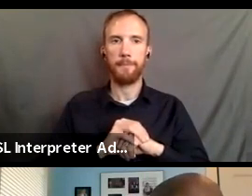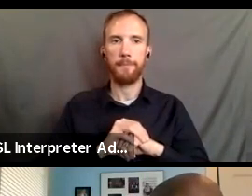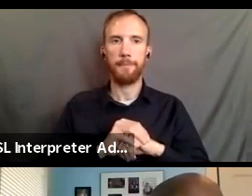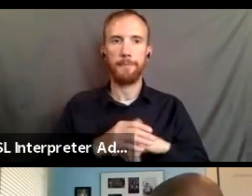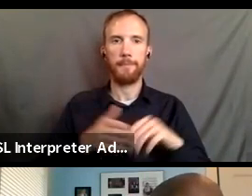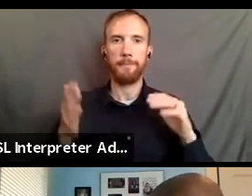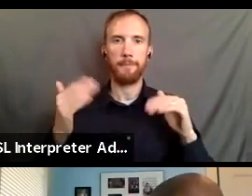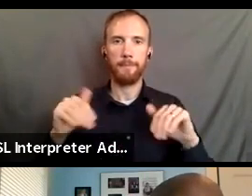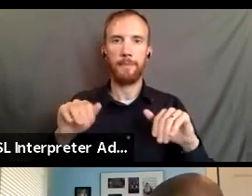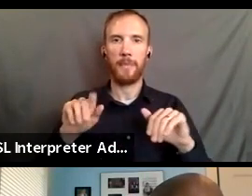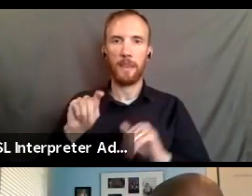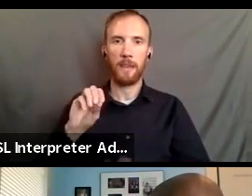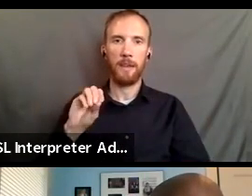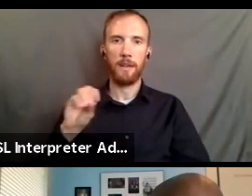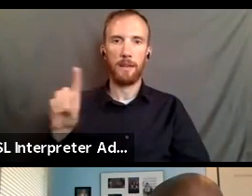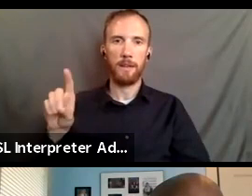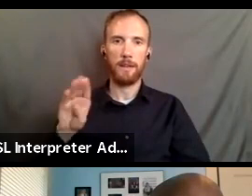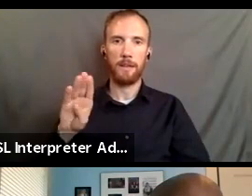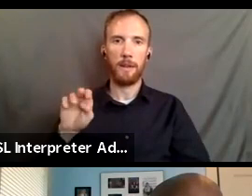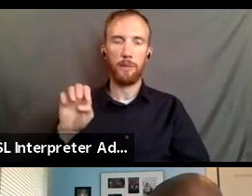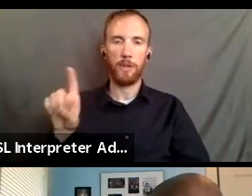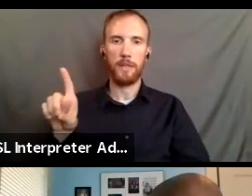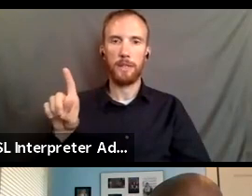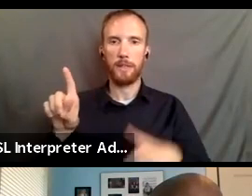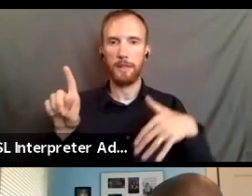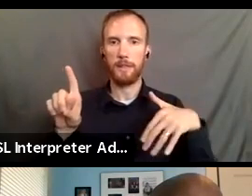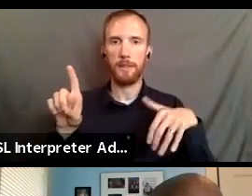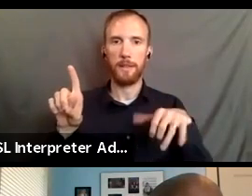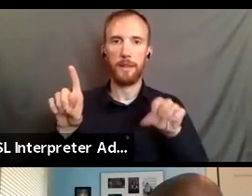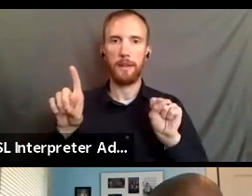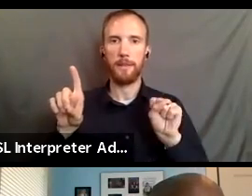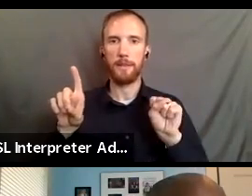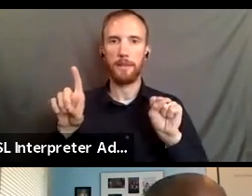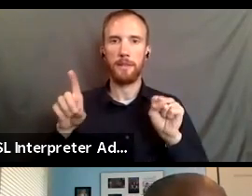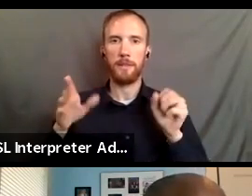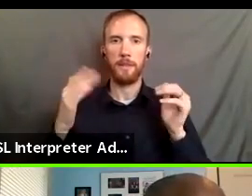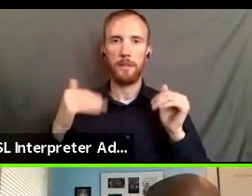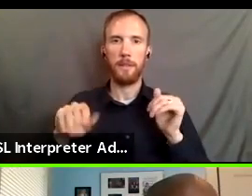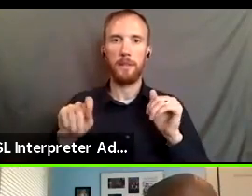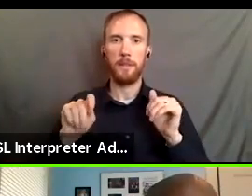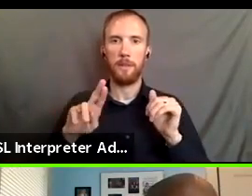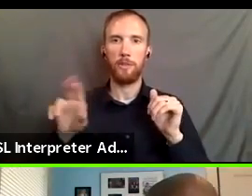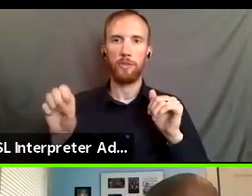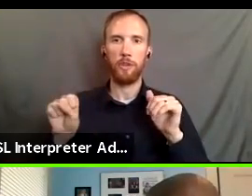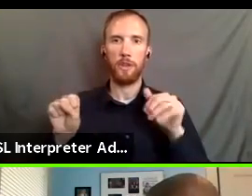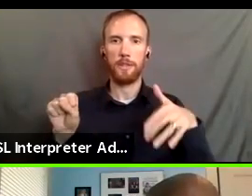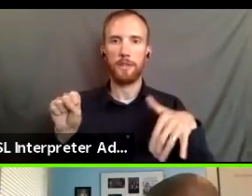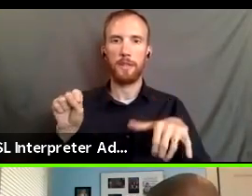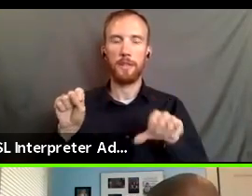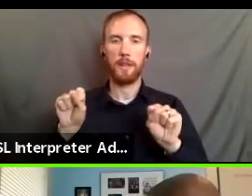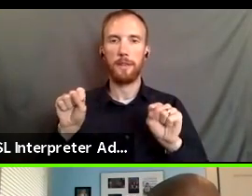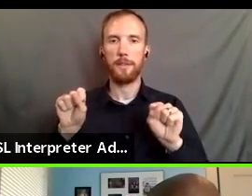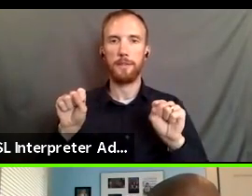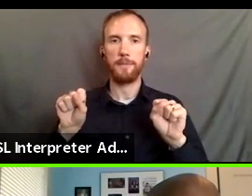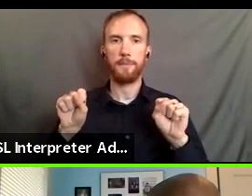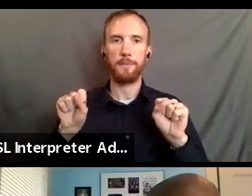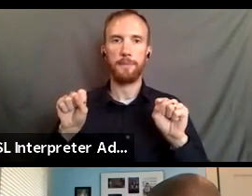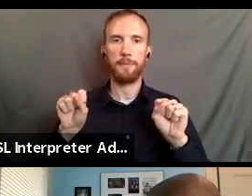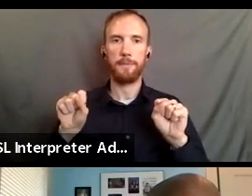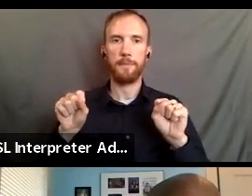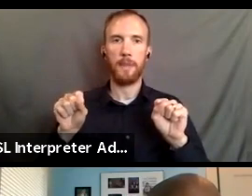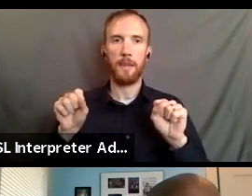member tabriland yes member trust yes member